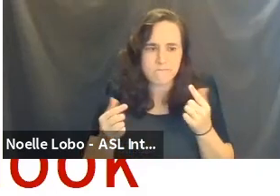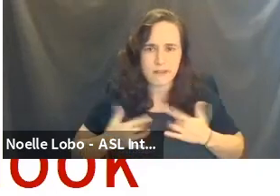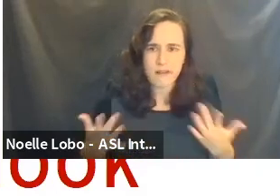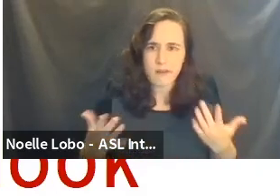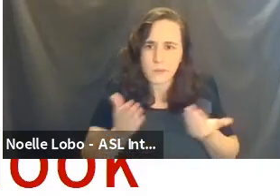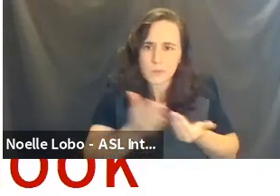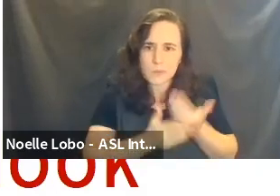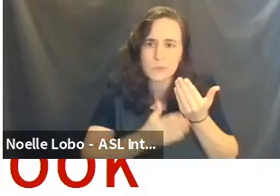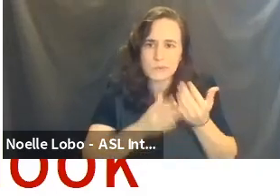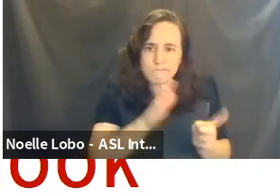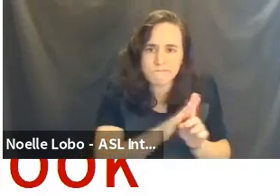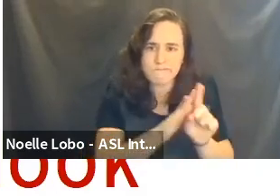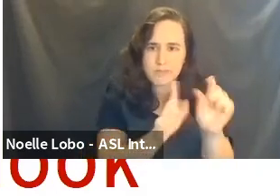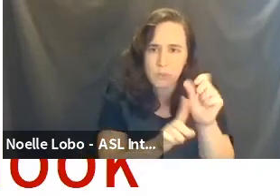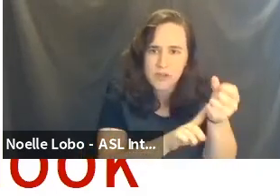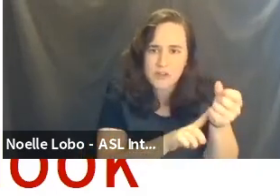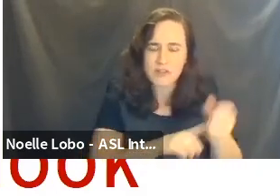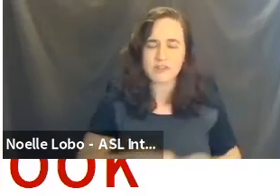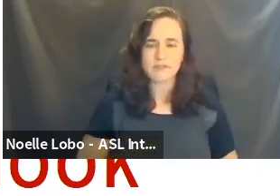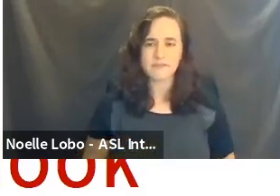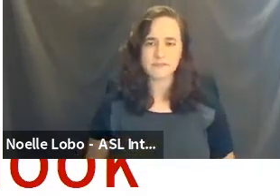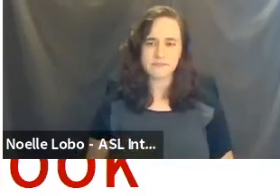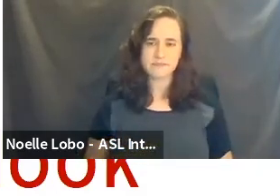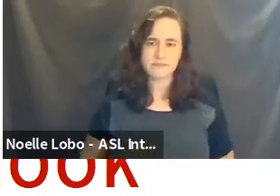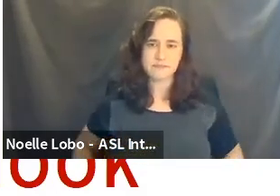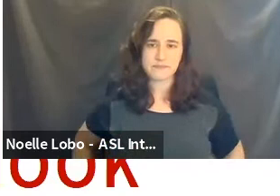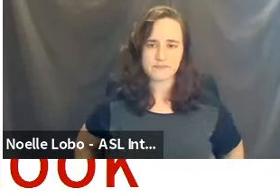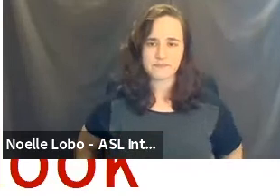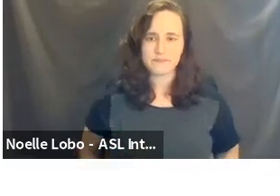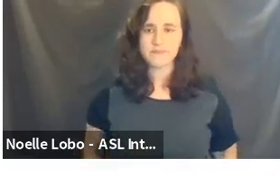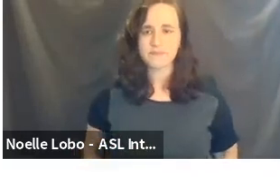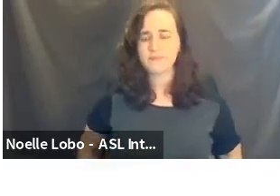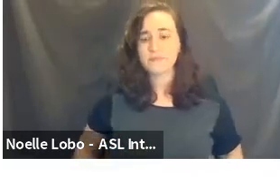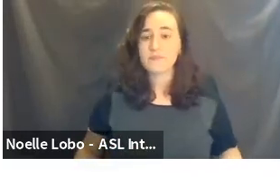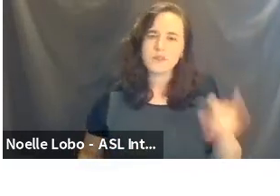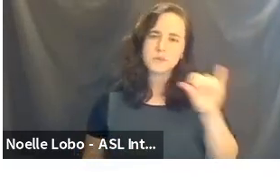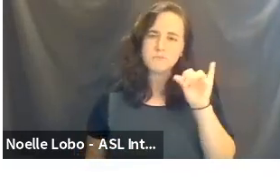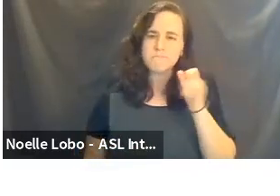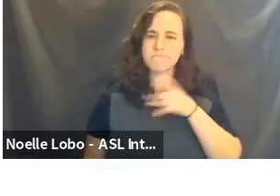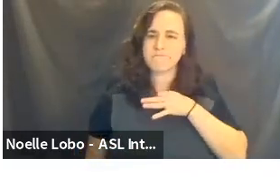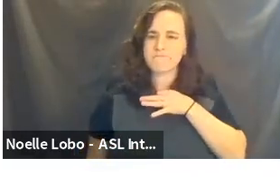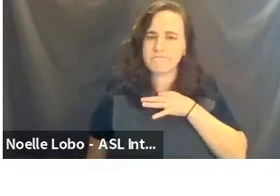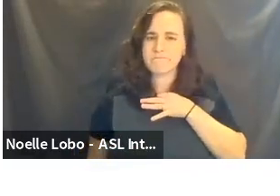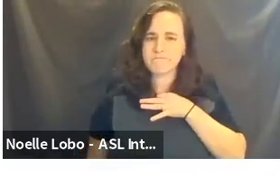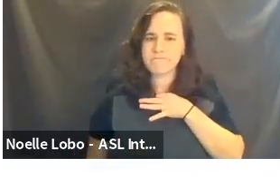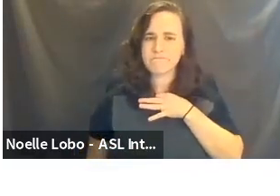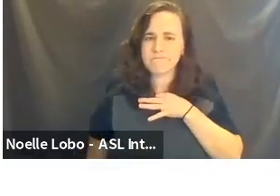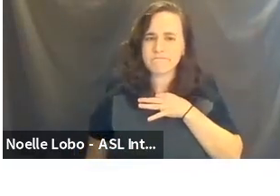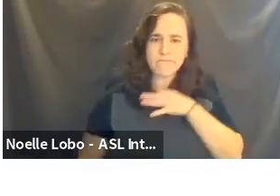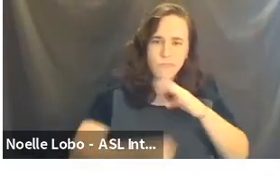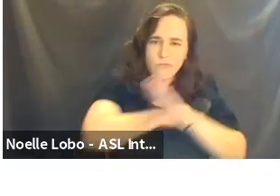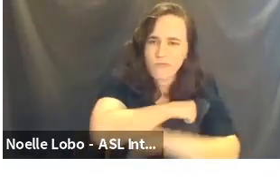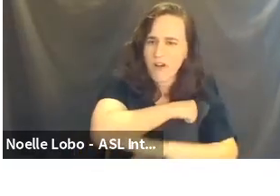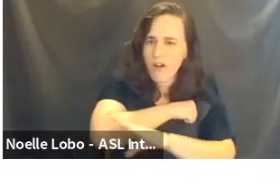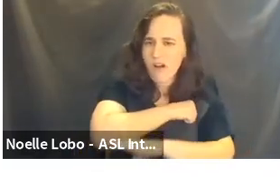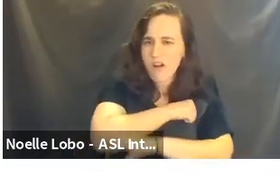situations. But I'd also be really, really interested to understand what the fall is going to look like for you